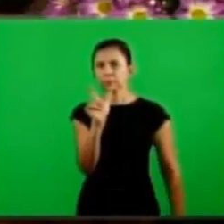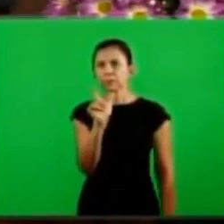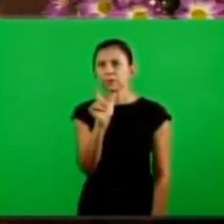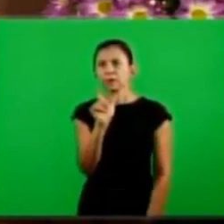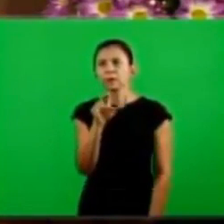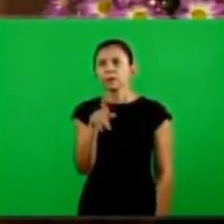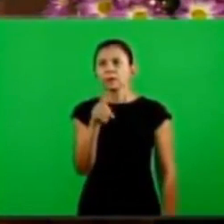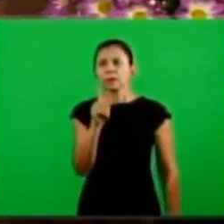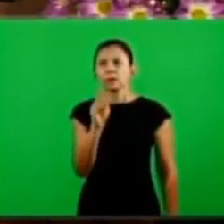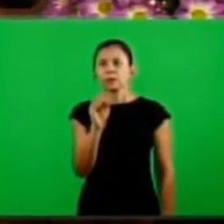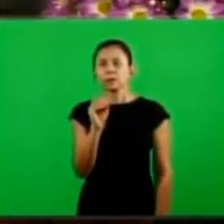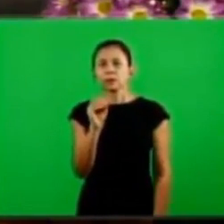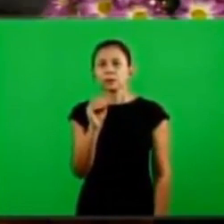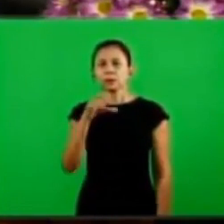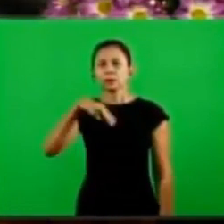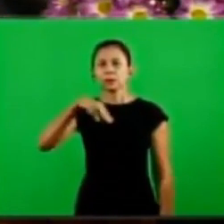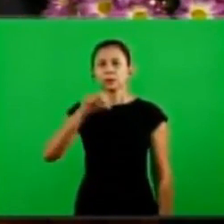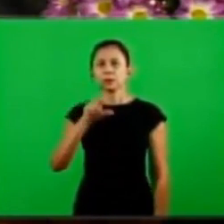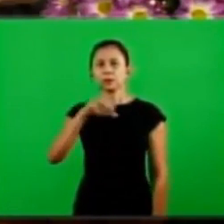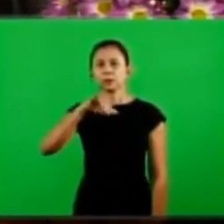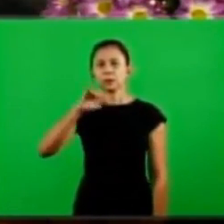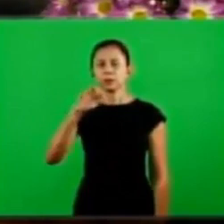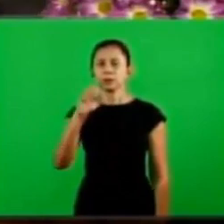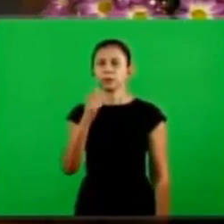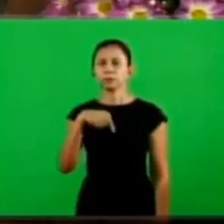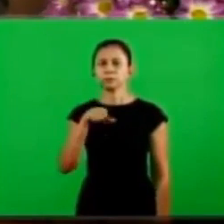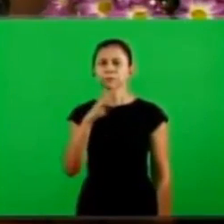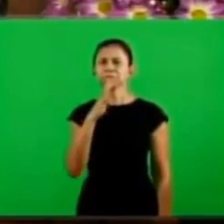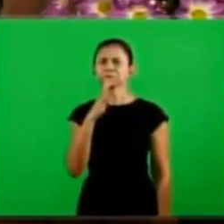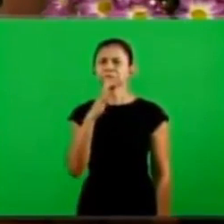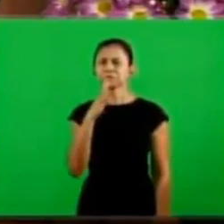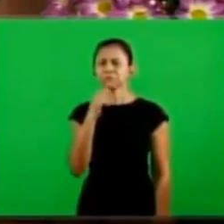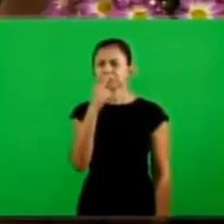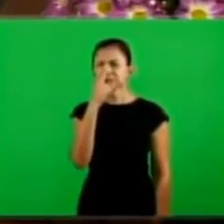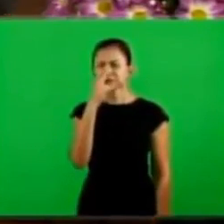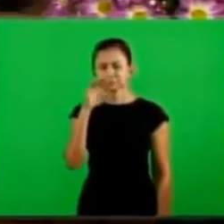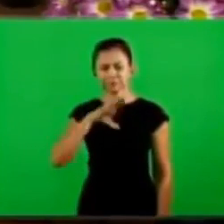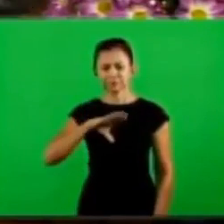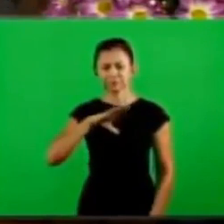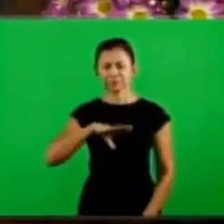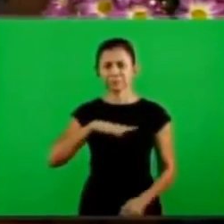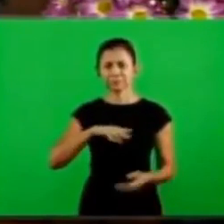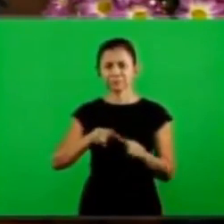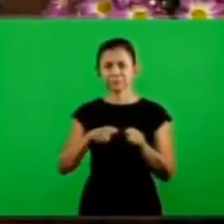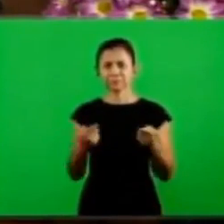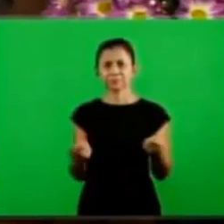So just rephrasing, koinonia, fellowship.